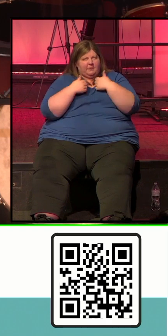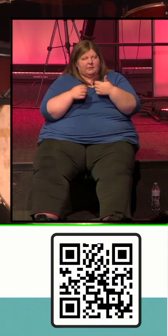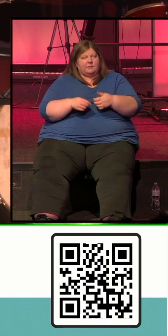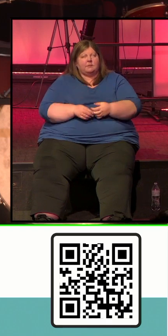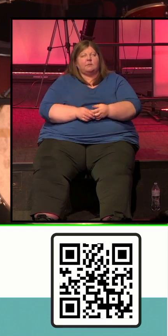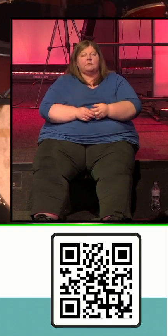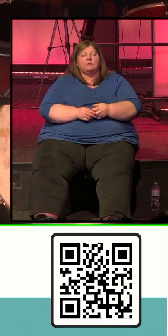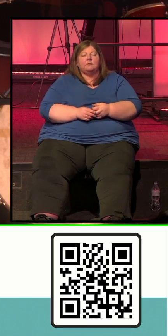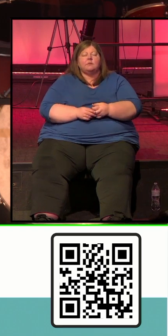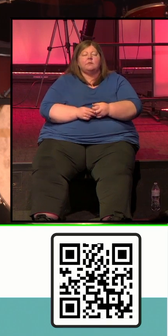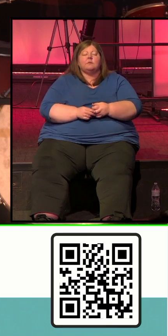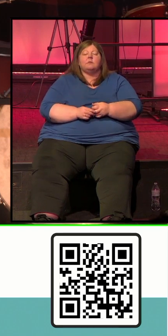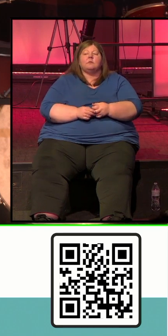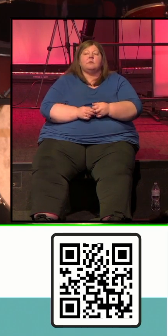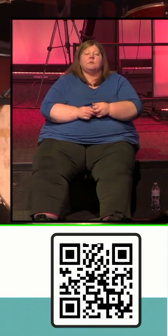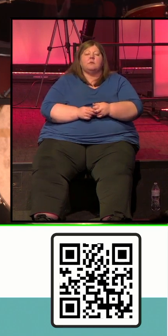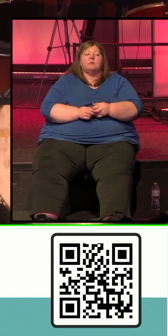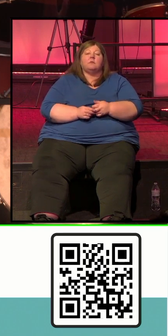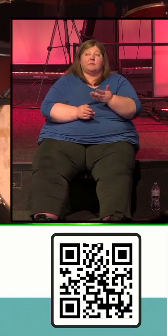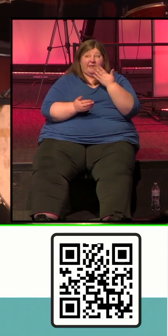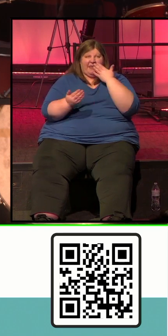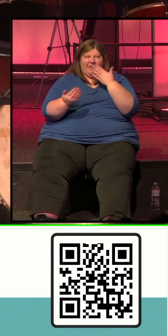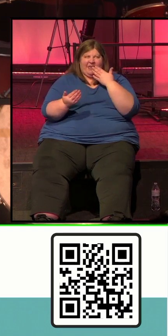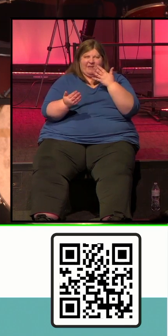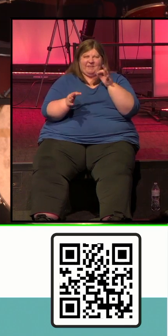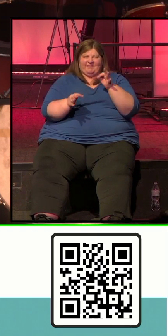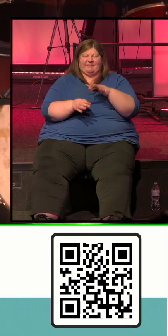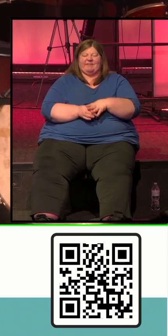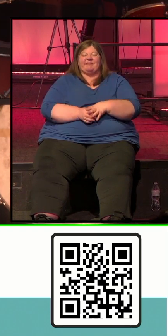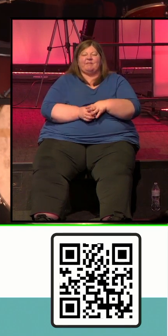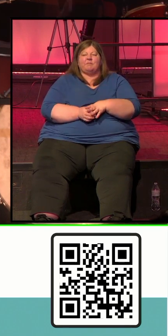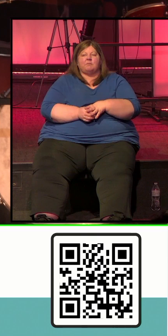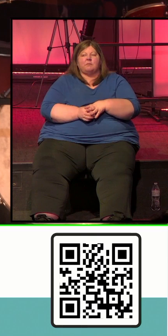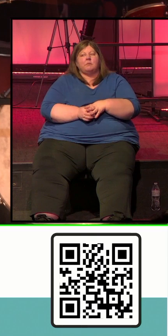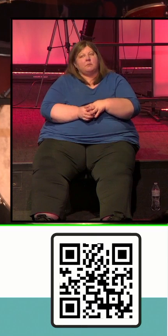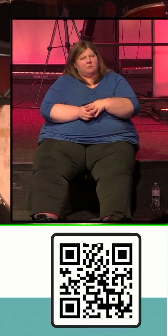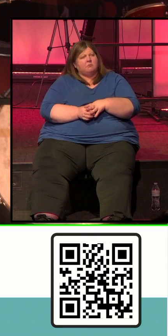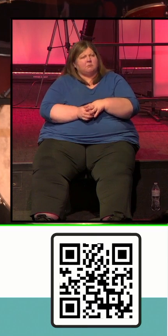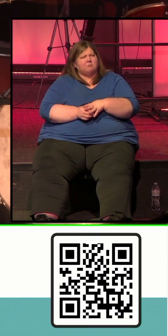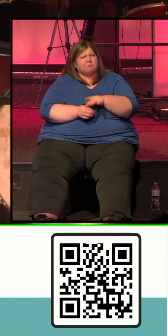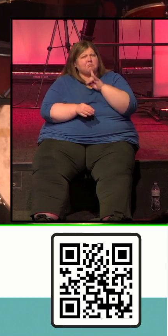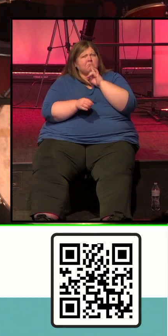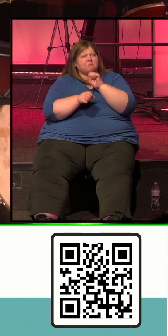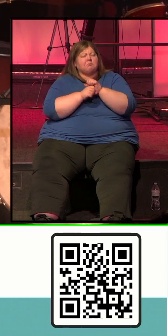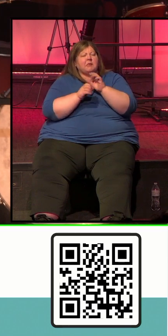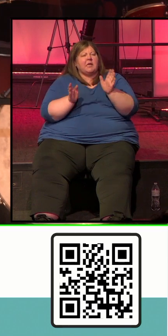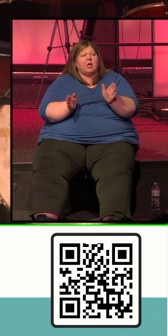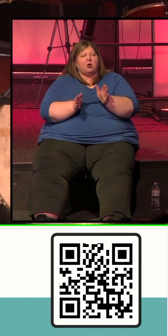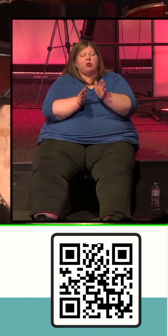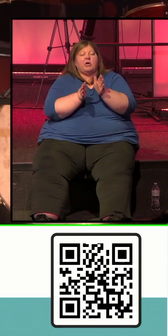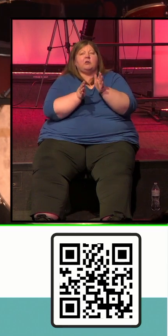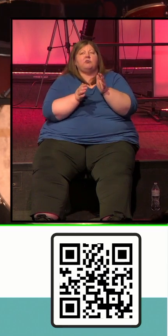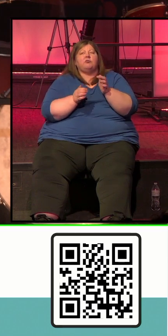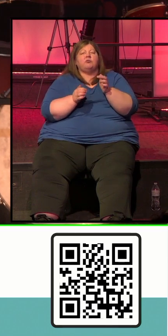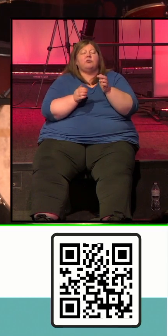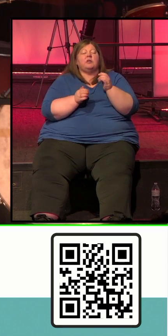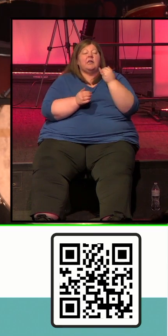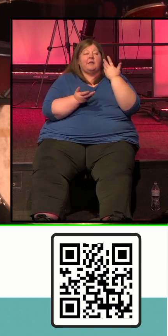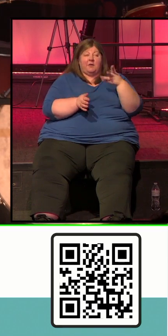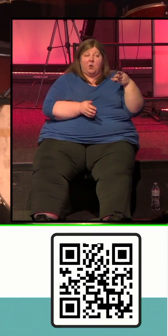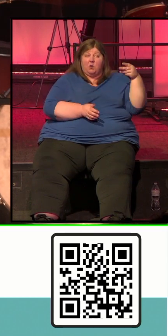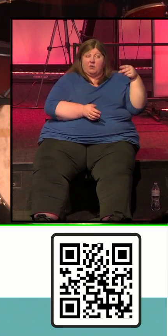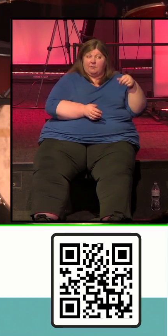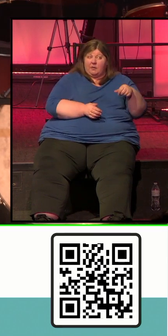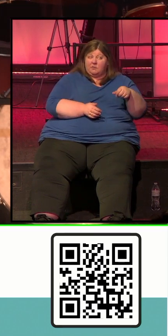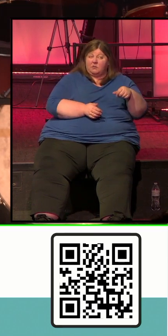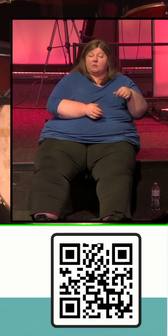lives for the better. So thank you. And I would say and absolutely encourage those, whether or not you already sponsor,